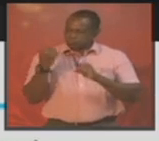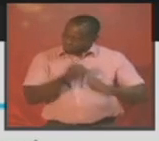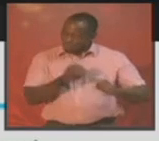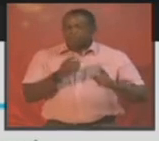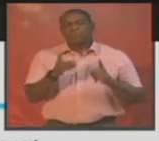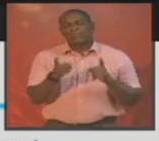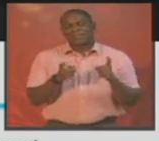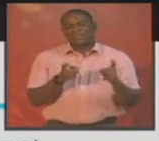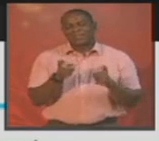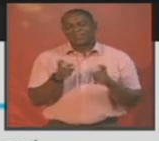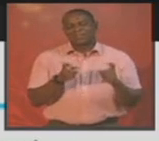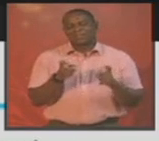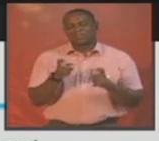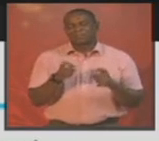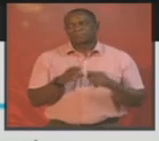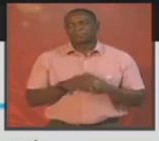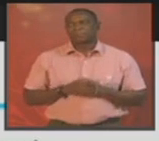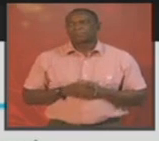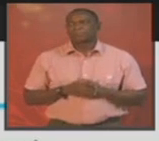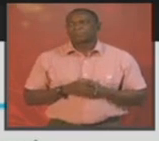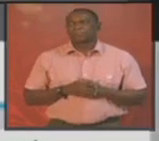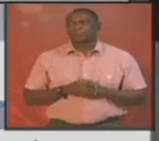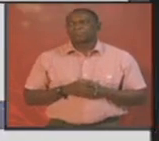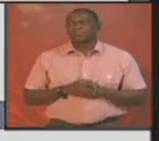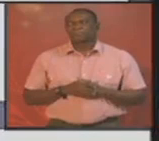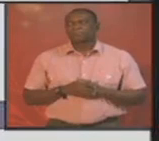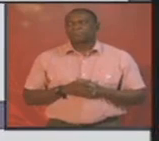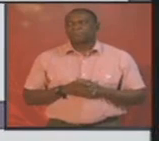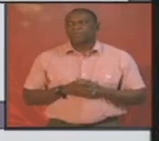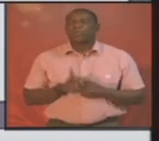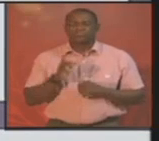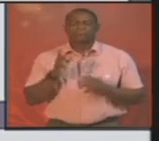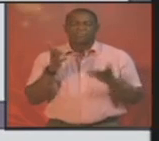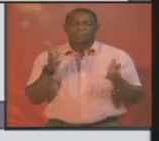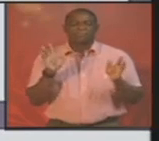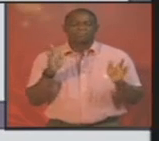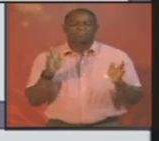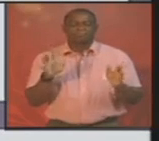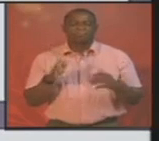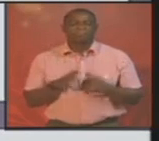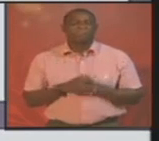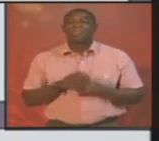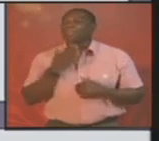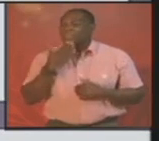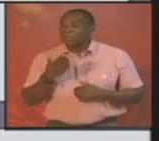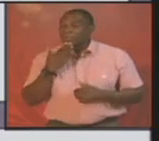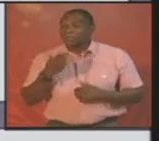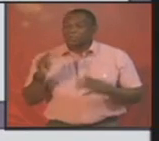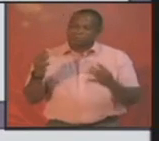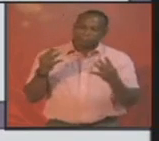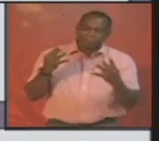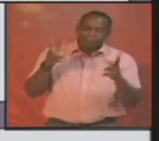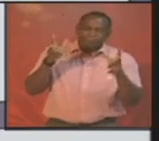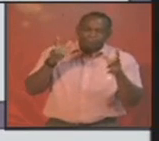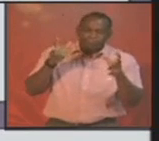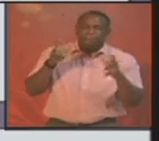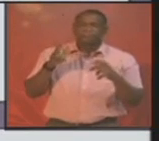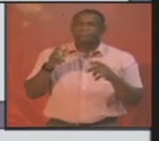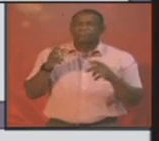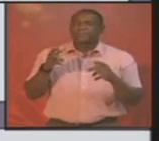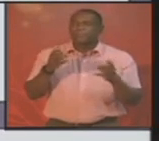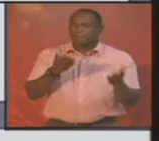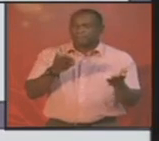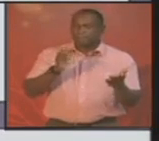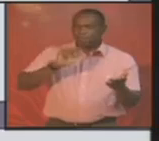person. Next slide, please. I think this basically brings an end to this presentation. I thank you, and I'll pass you on to